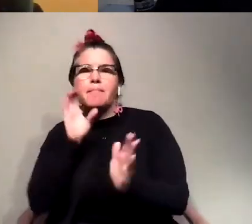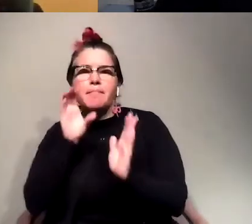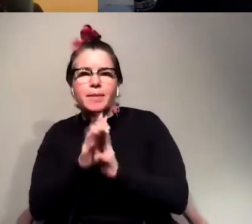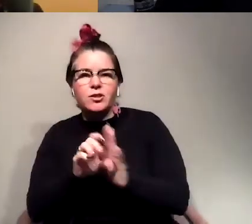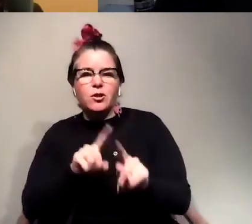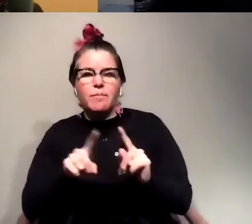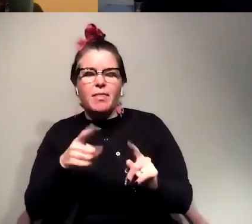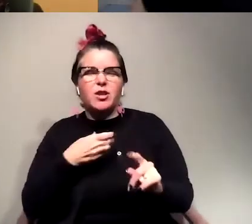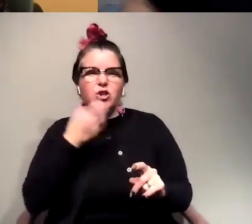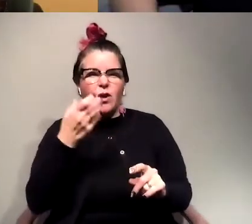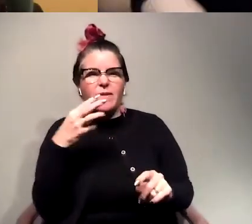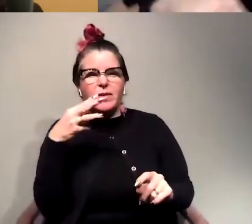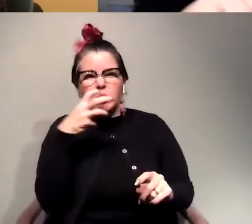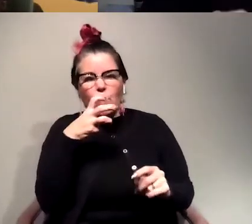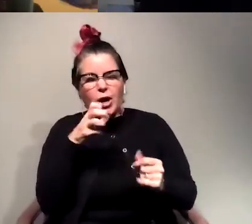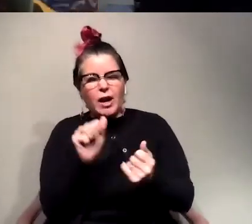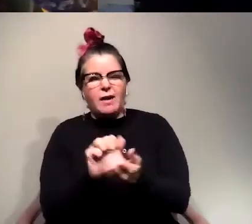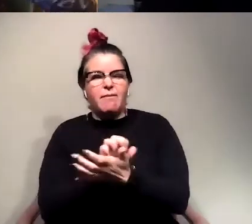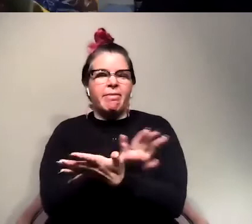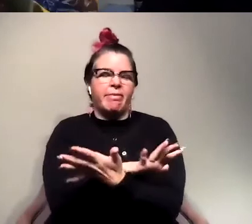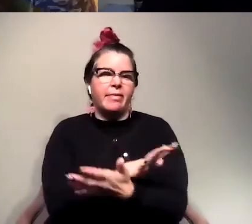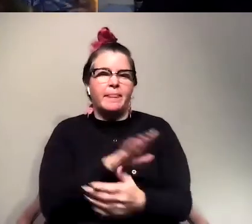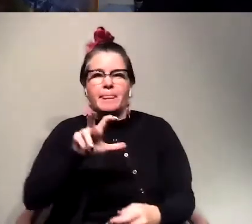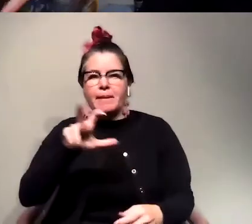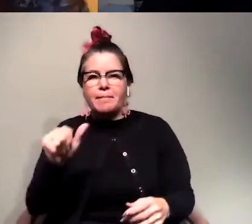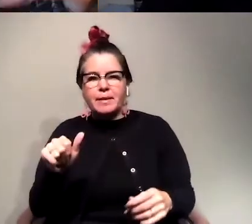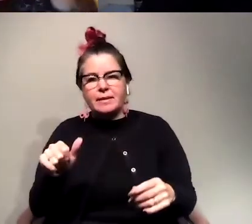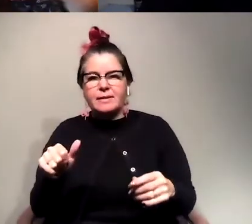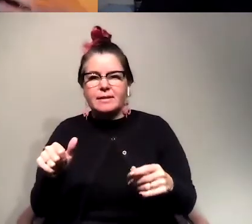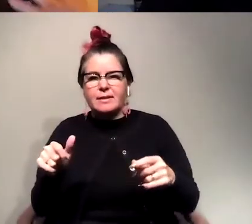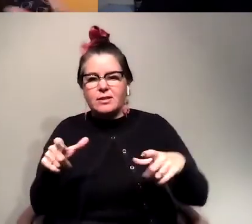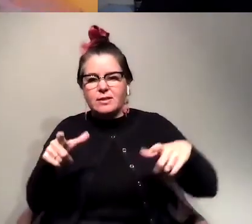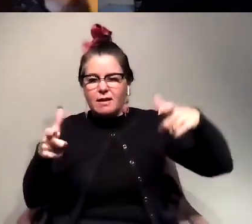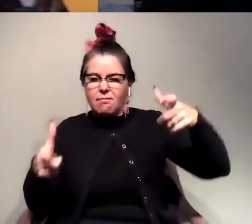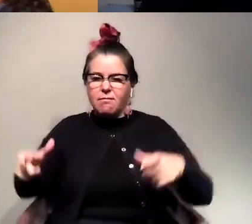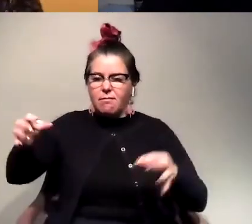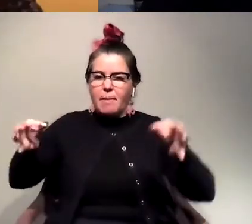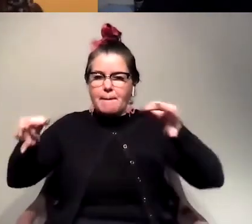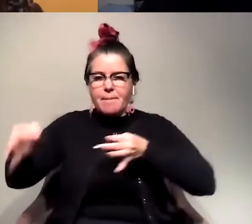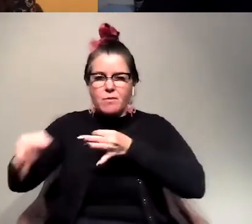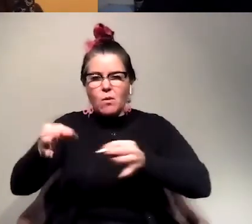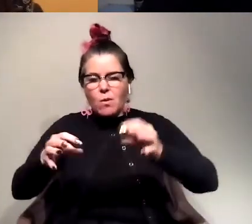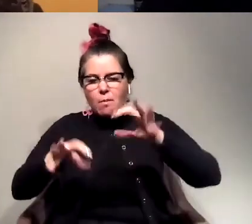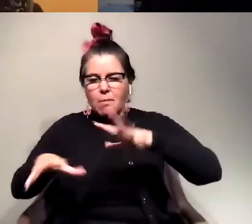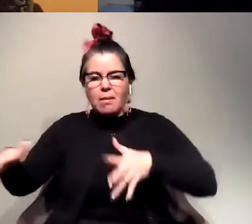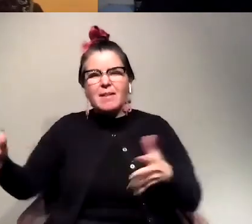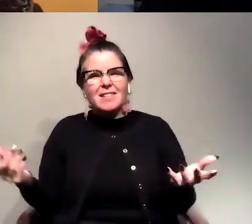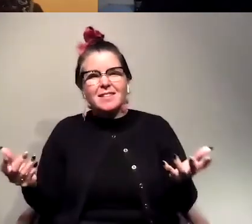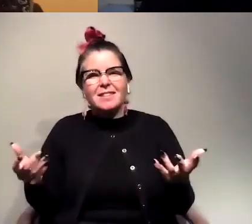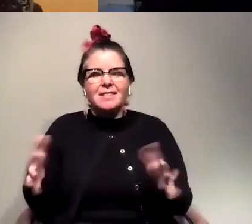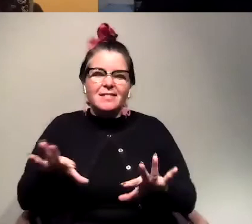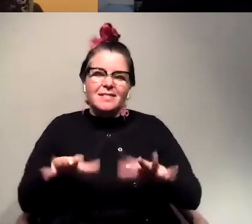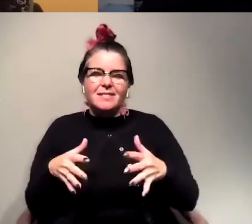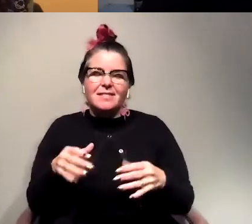weird giraffe textured smear, and the pizza is just like this sea of pepperoni kind of blobs, and it's